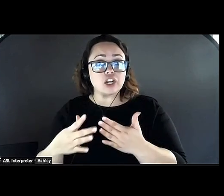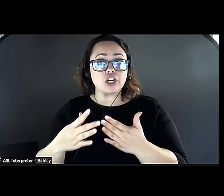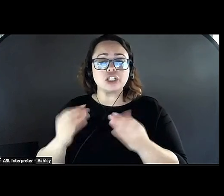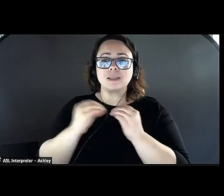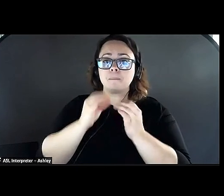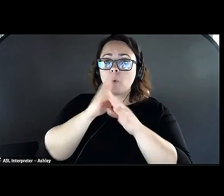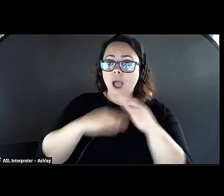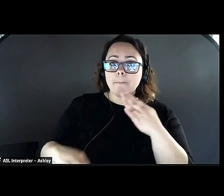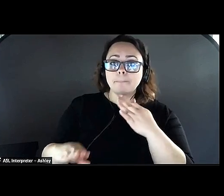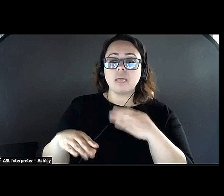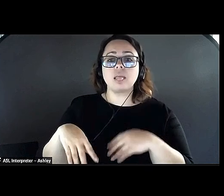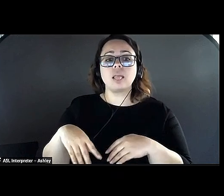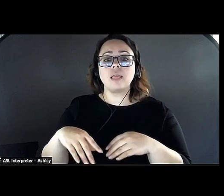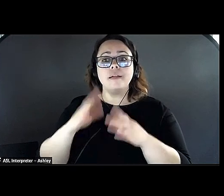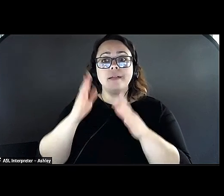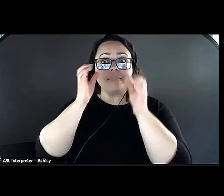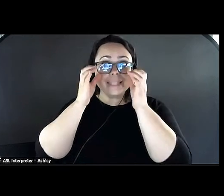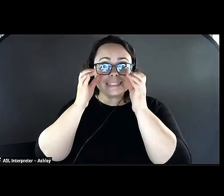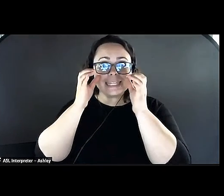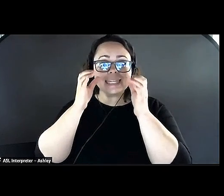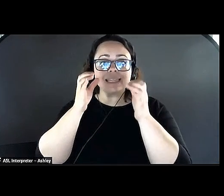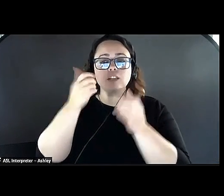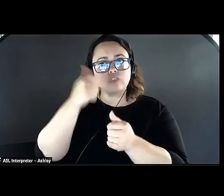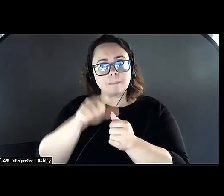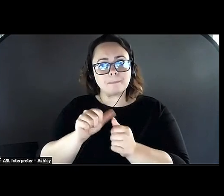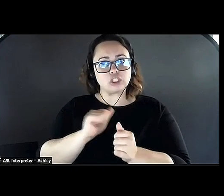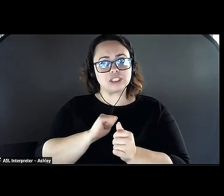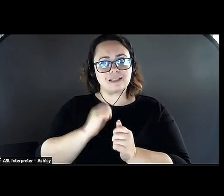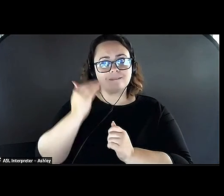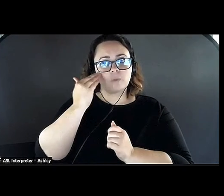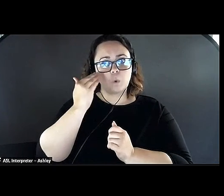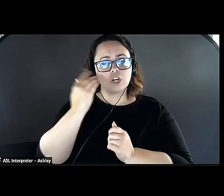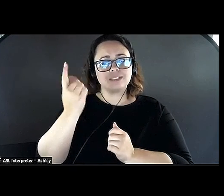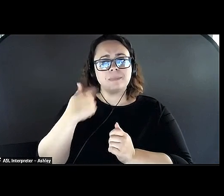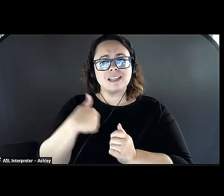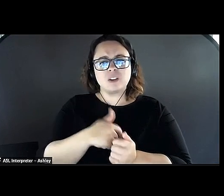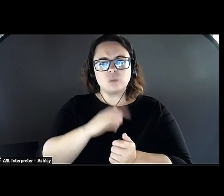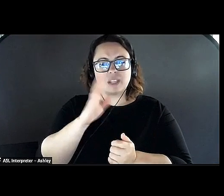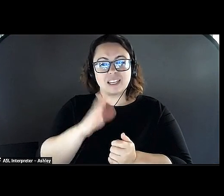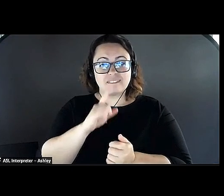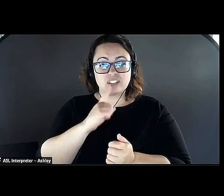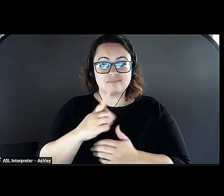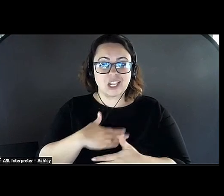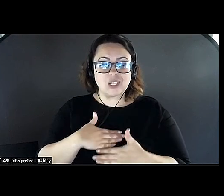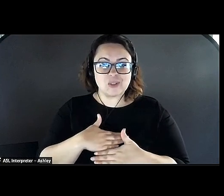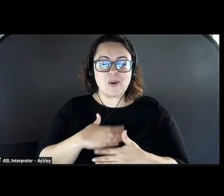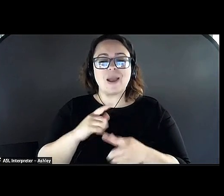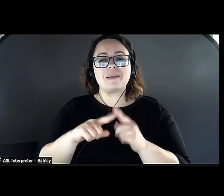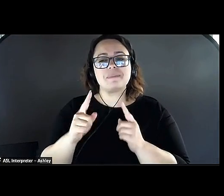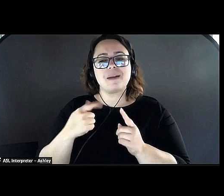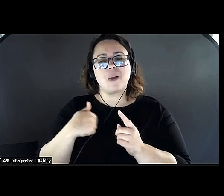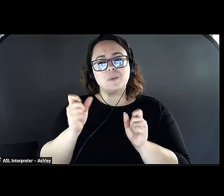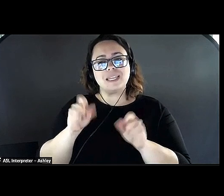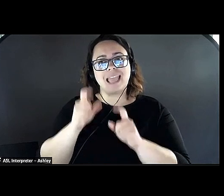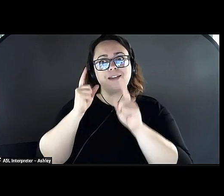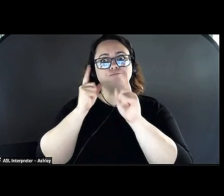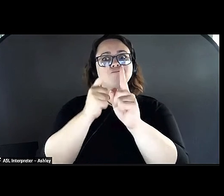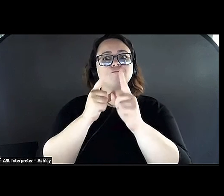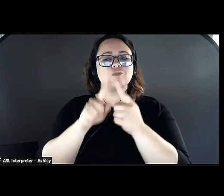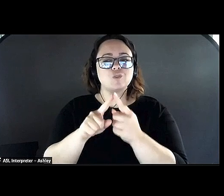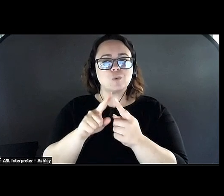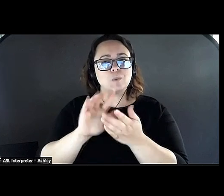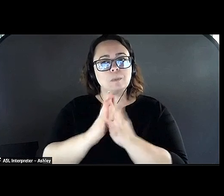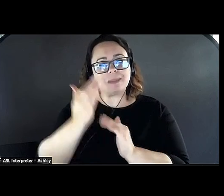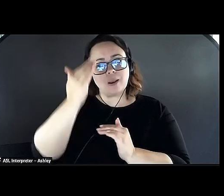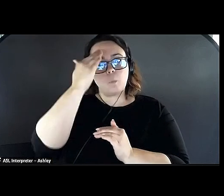listening. Remember that self-awareness is something that we never truly enjoy in our lifetime, but it's something we can strive toward, and being aware of